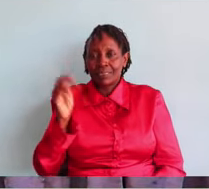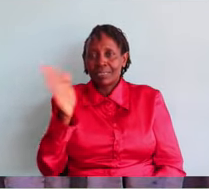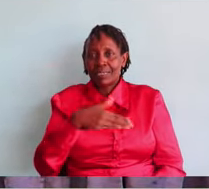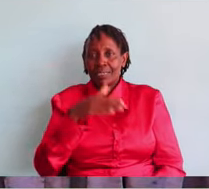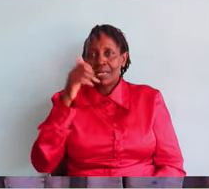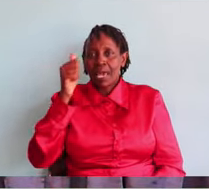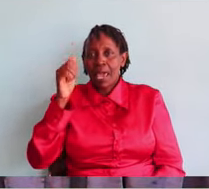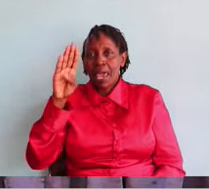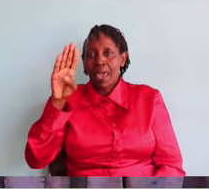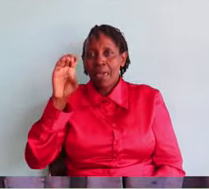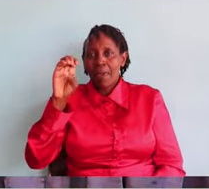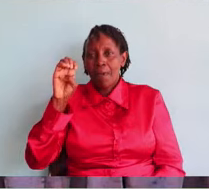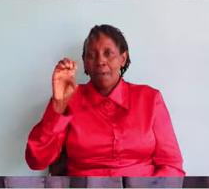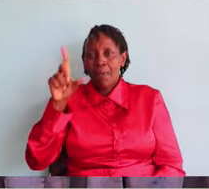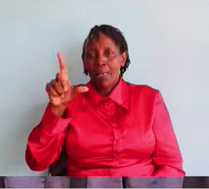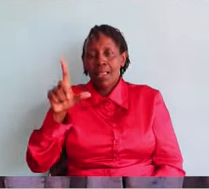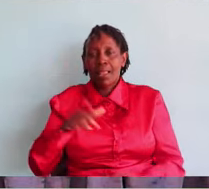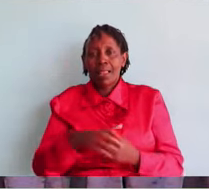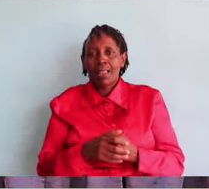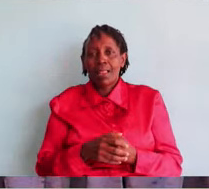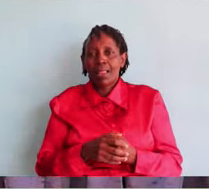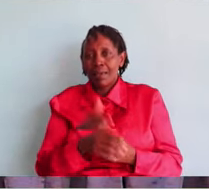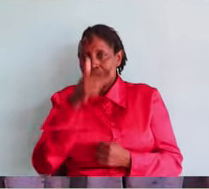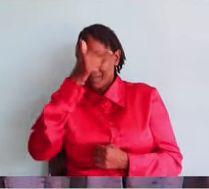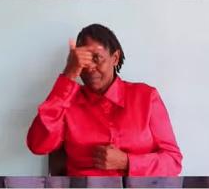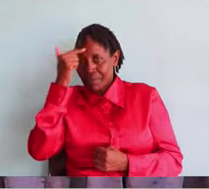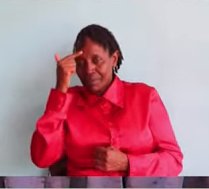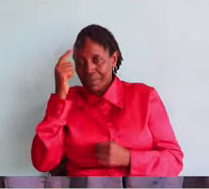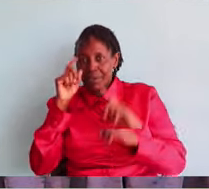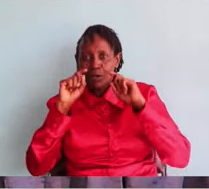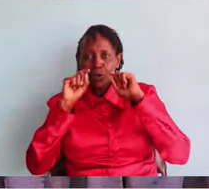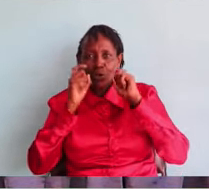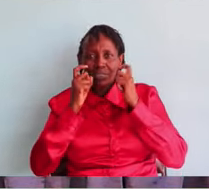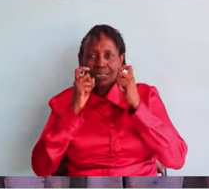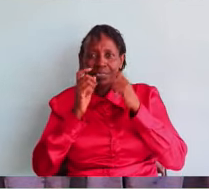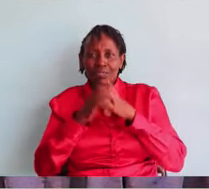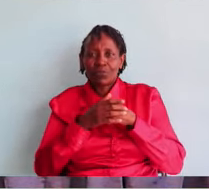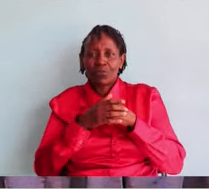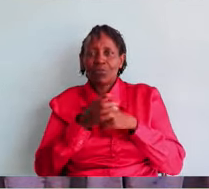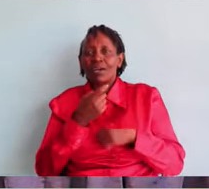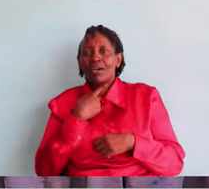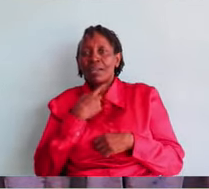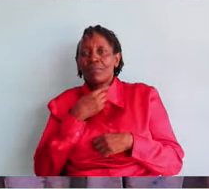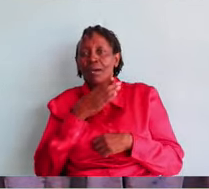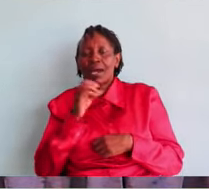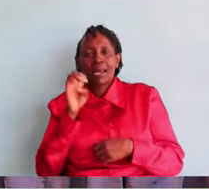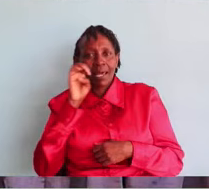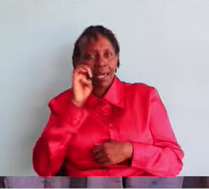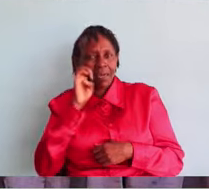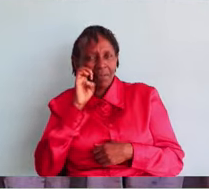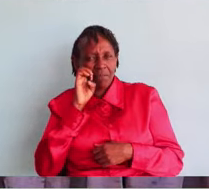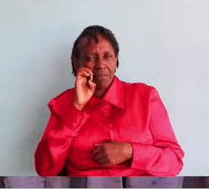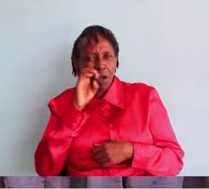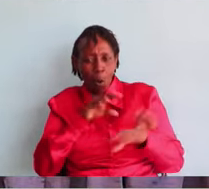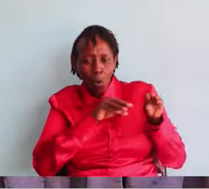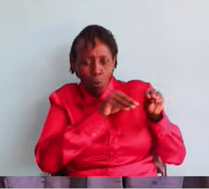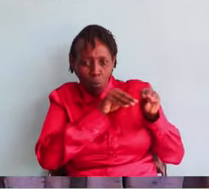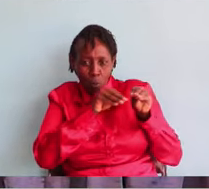we find that because the sin of Adam and Eve was also transferred to the